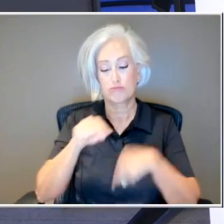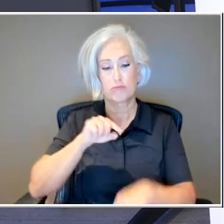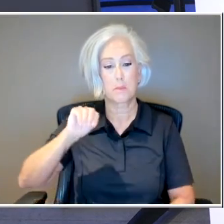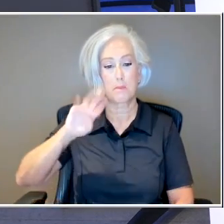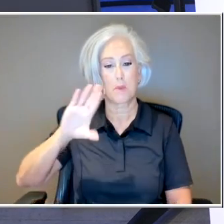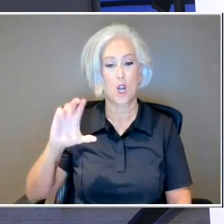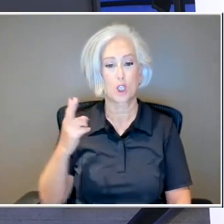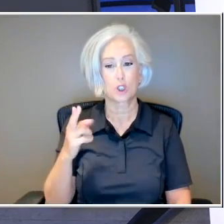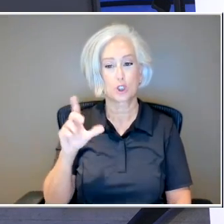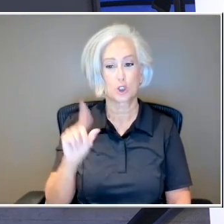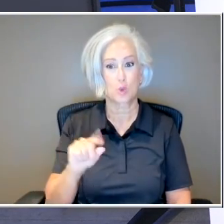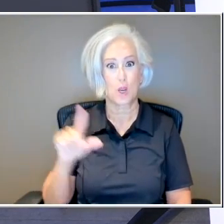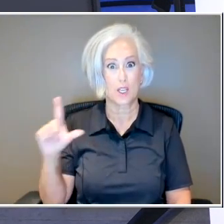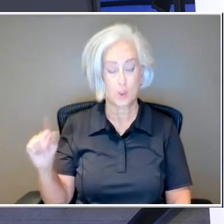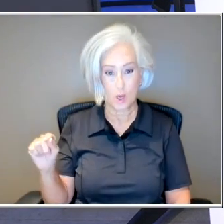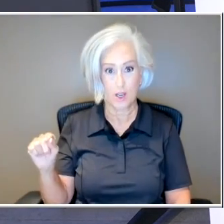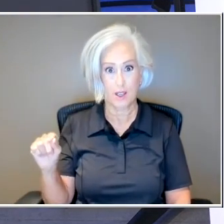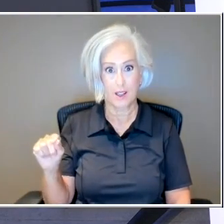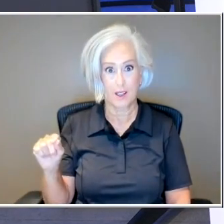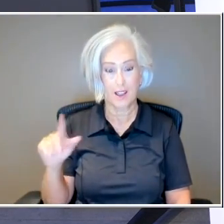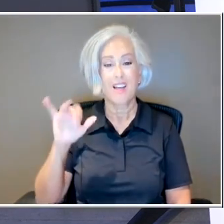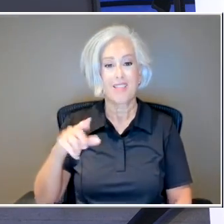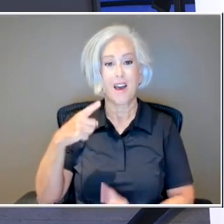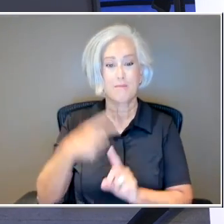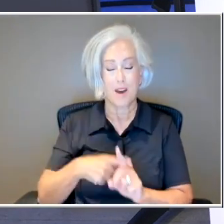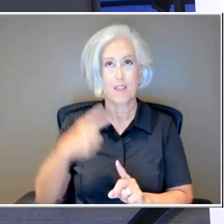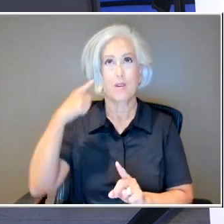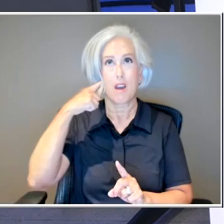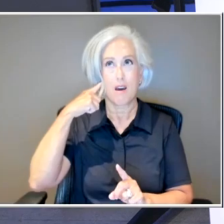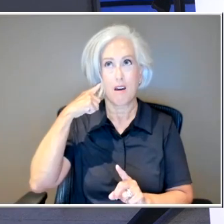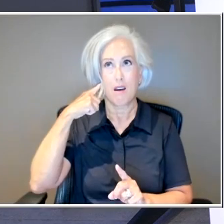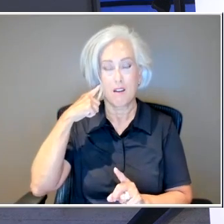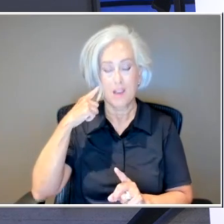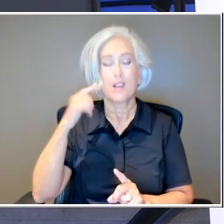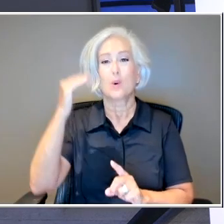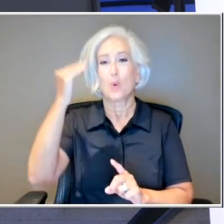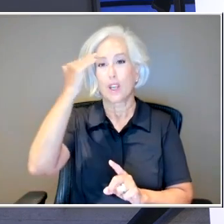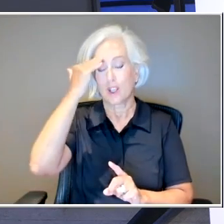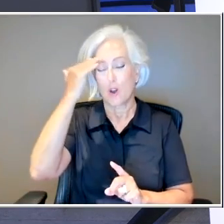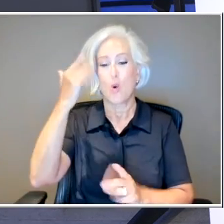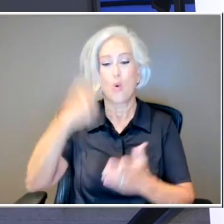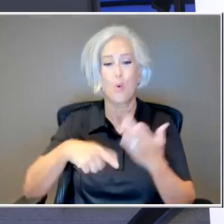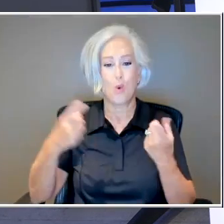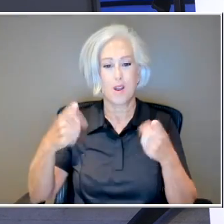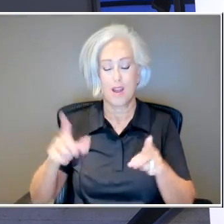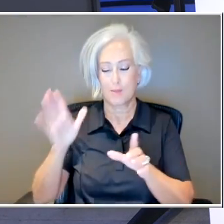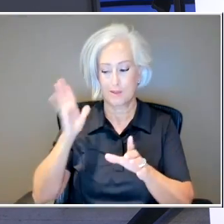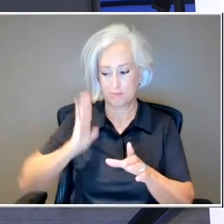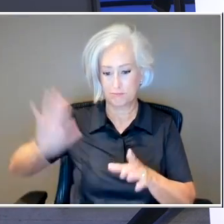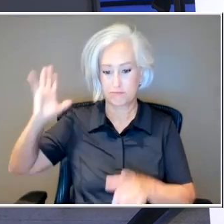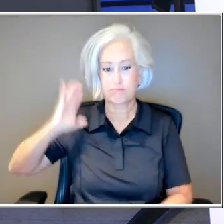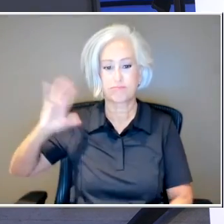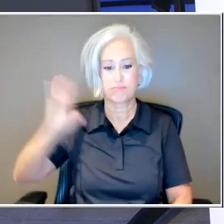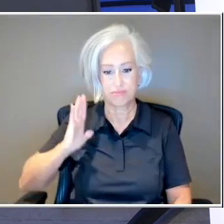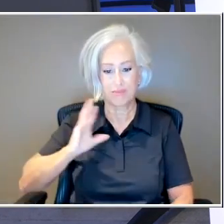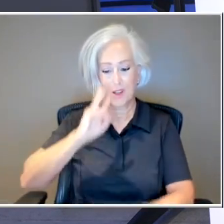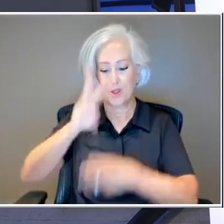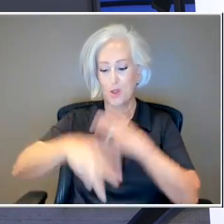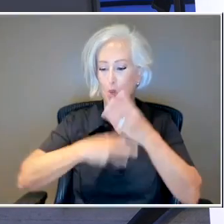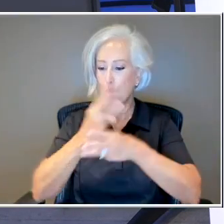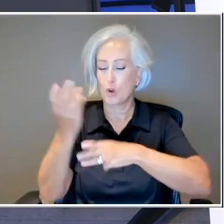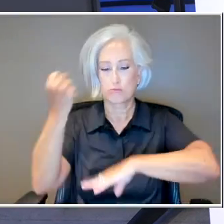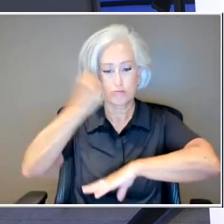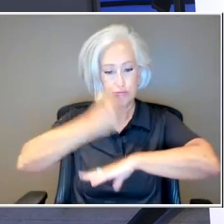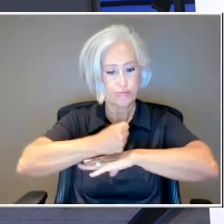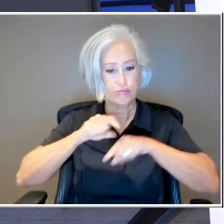March 2020, it's like, oh, we all know what we were all doing and what we were thinking. The world shut down due to this pandemic. But it's also the